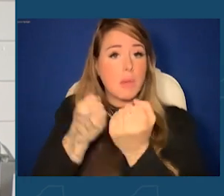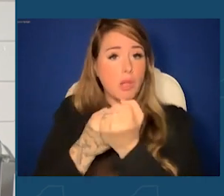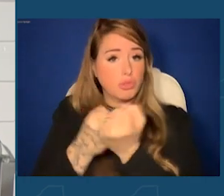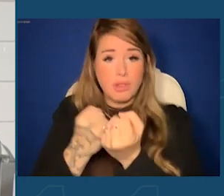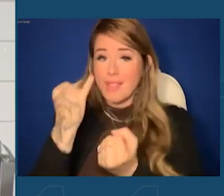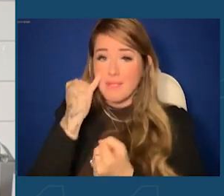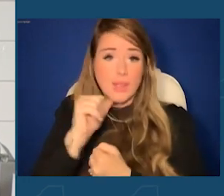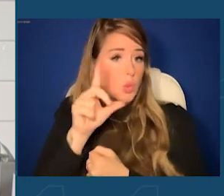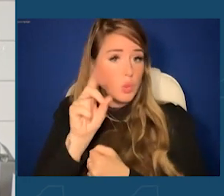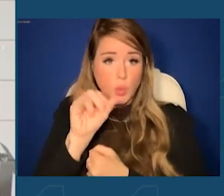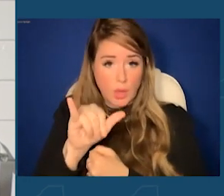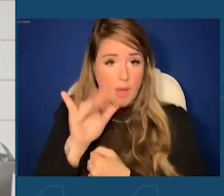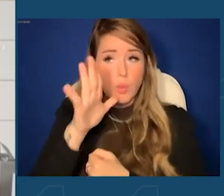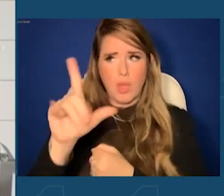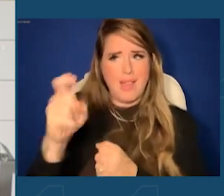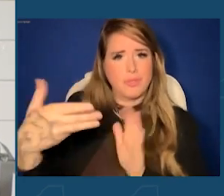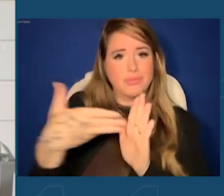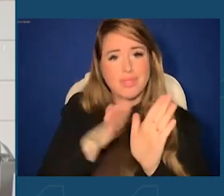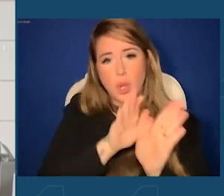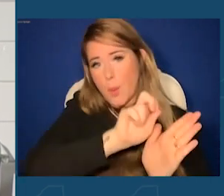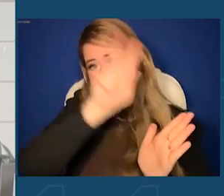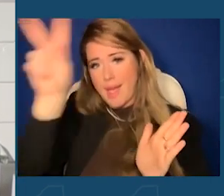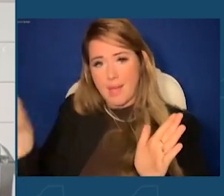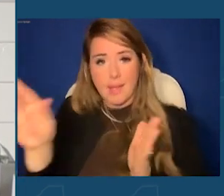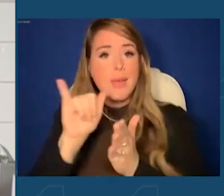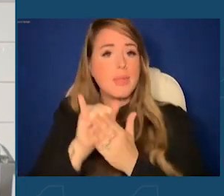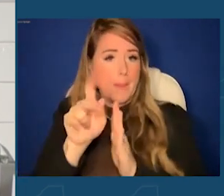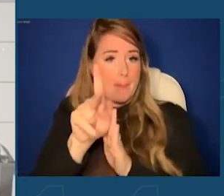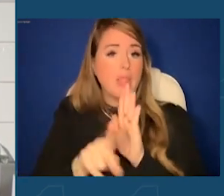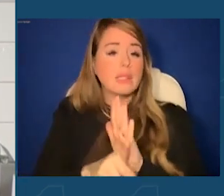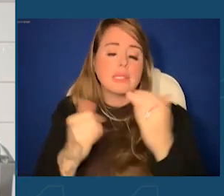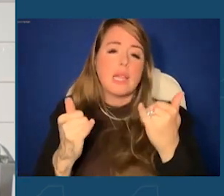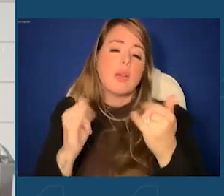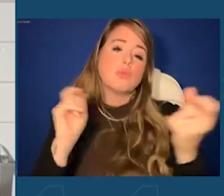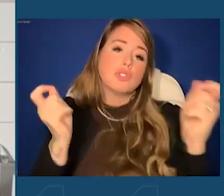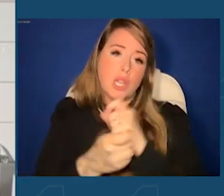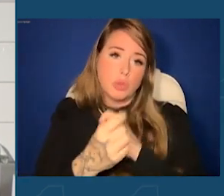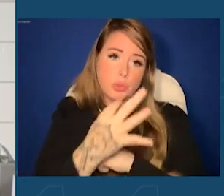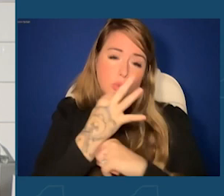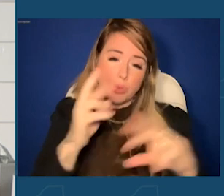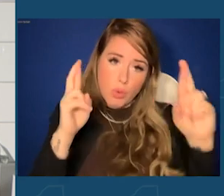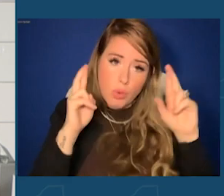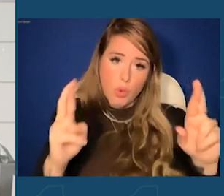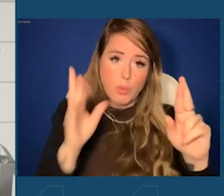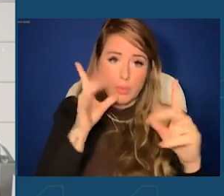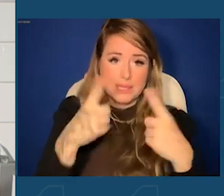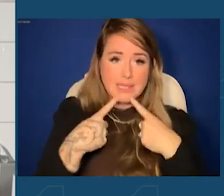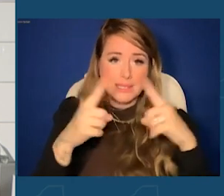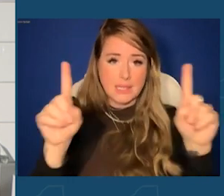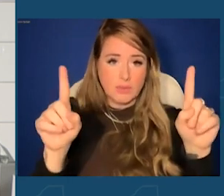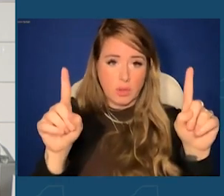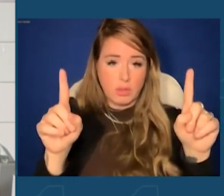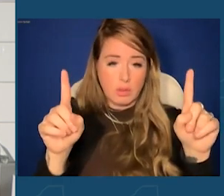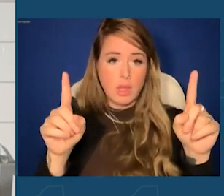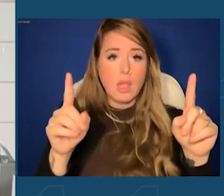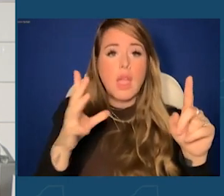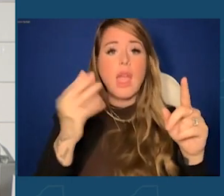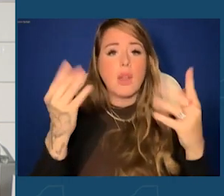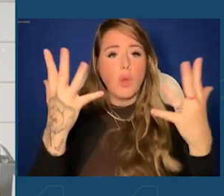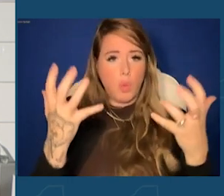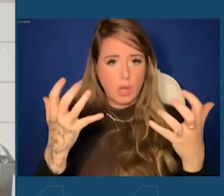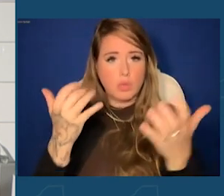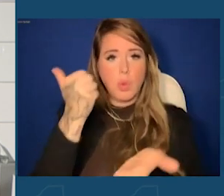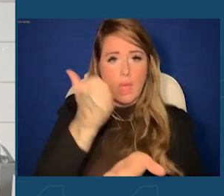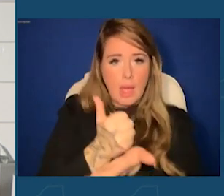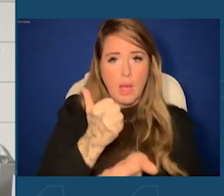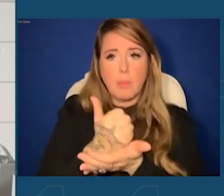that is a shift in policy which we hope will be successful and mitigate the flow of new arrivals here. But